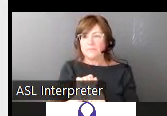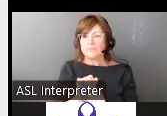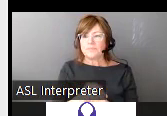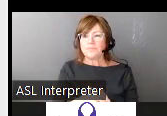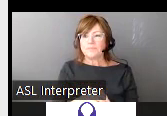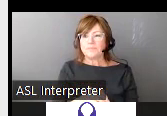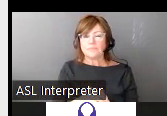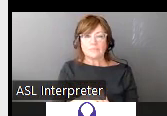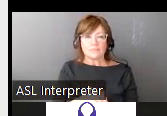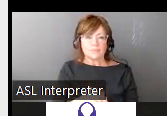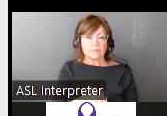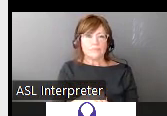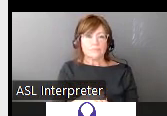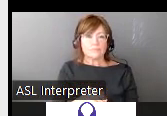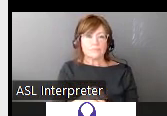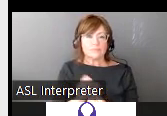okay.